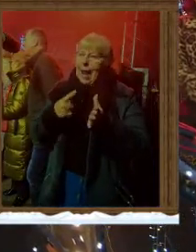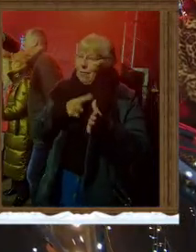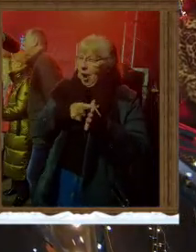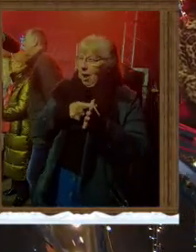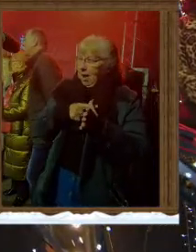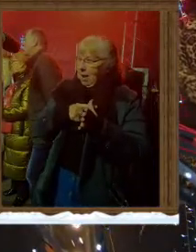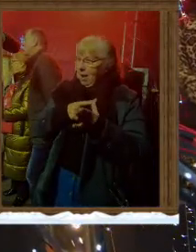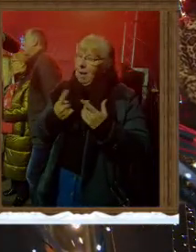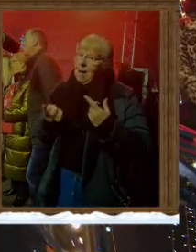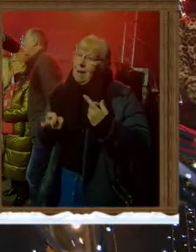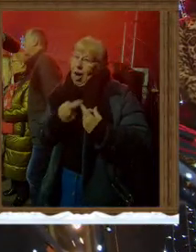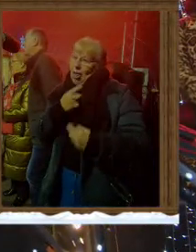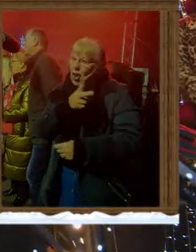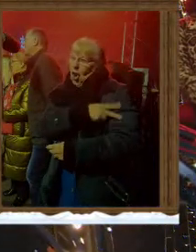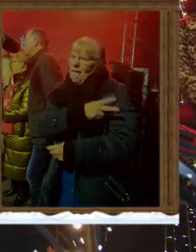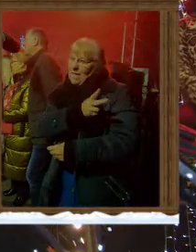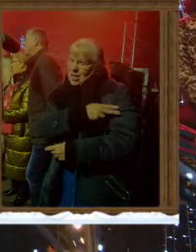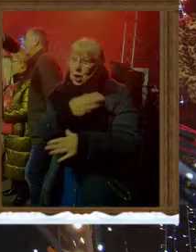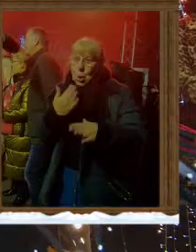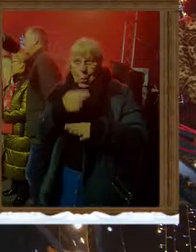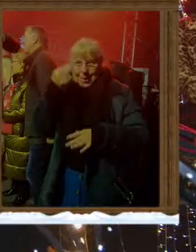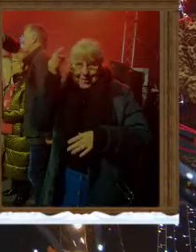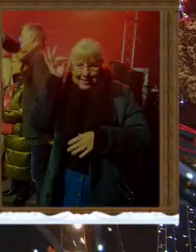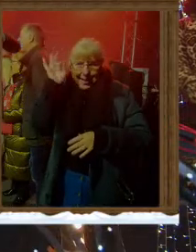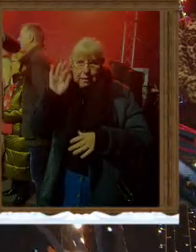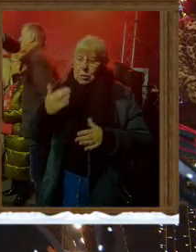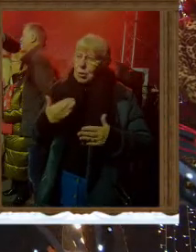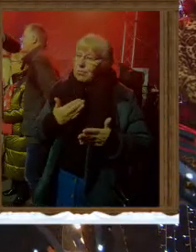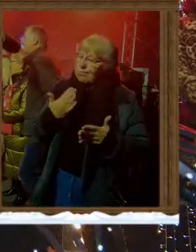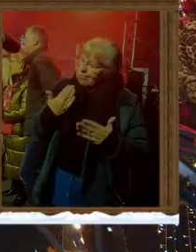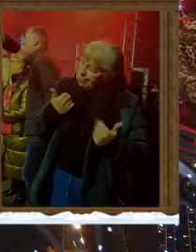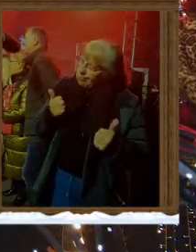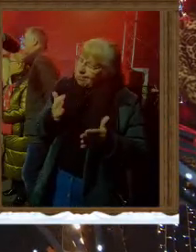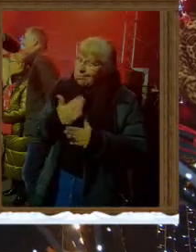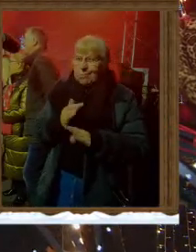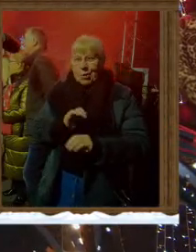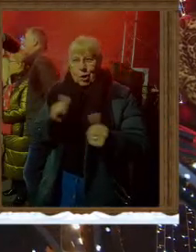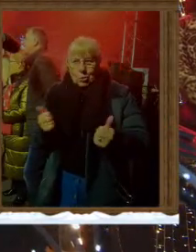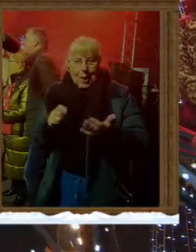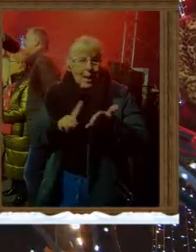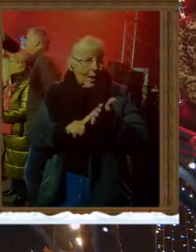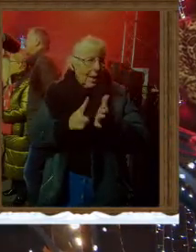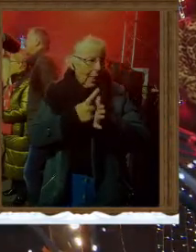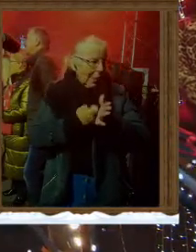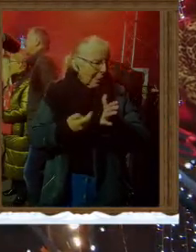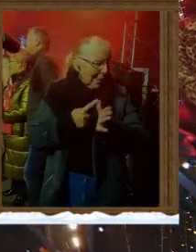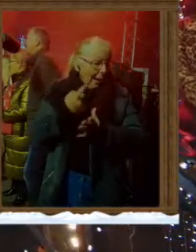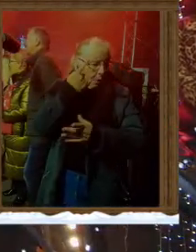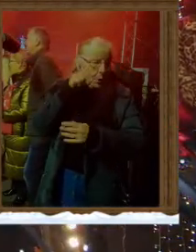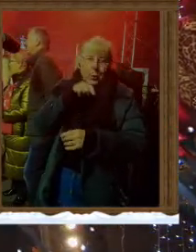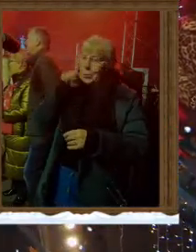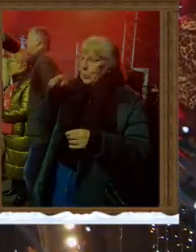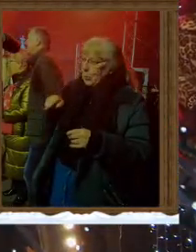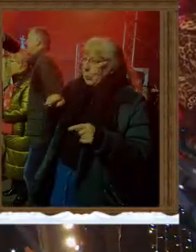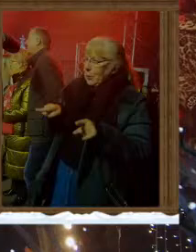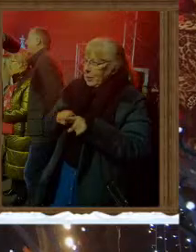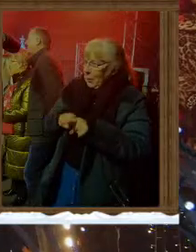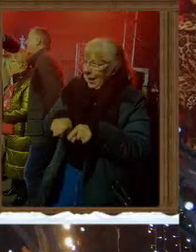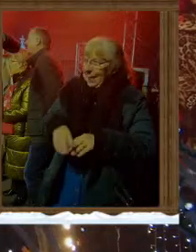And another officer of ours that does so well. So Lara, if you would like to come up and join us on